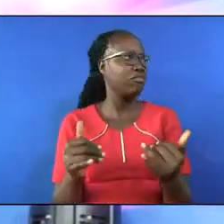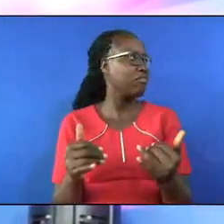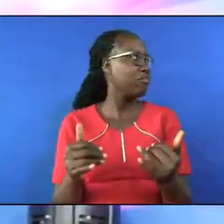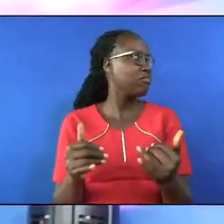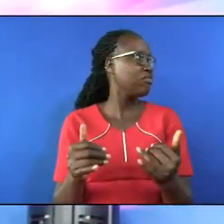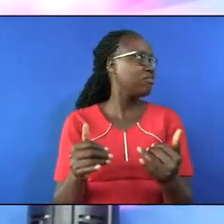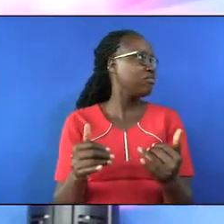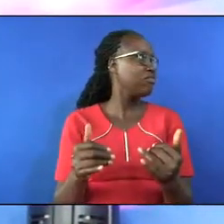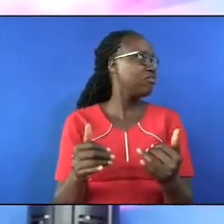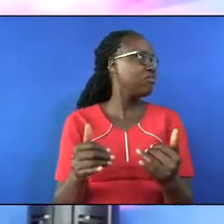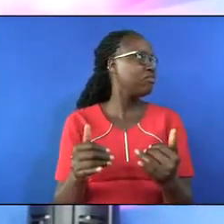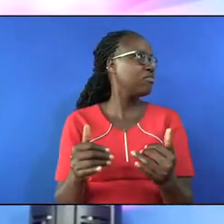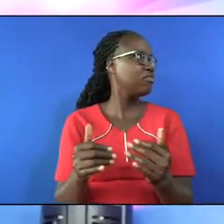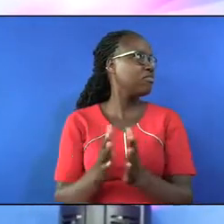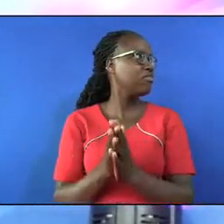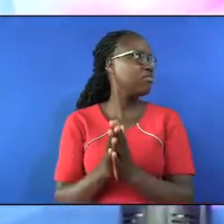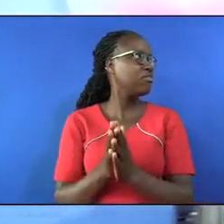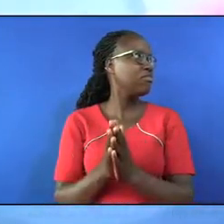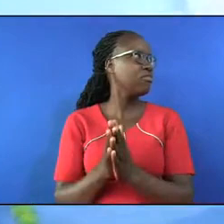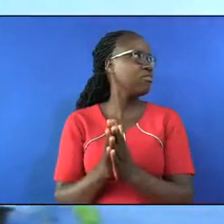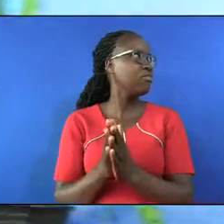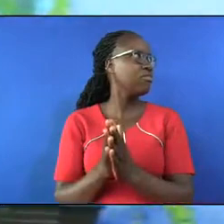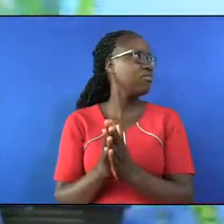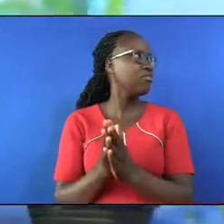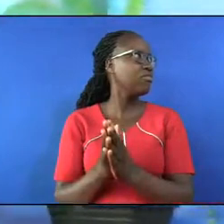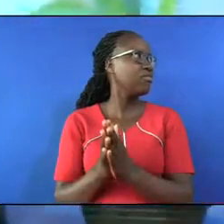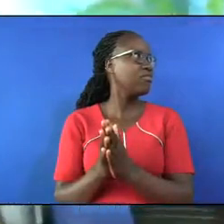know, boys during our days are so cheeky.